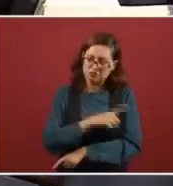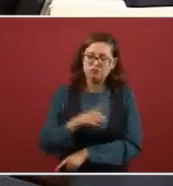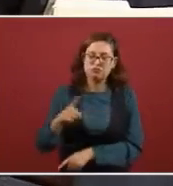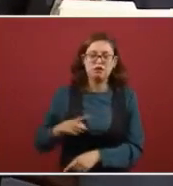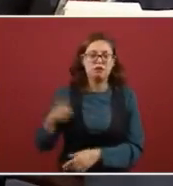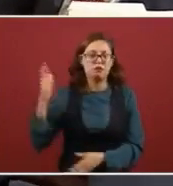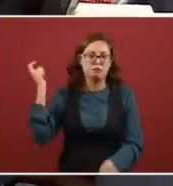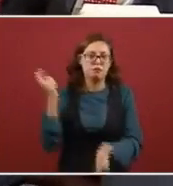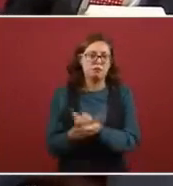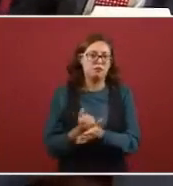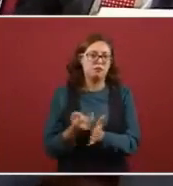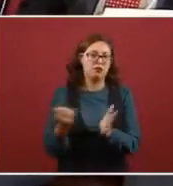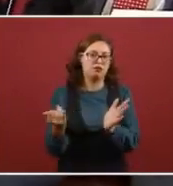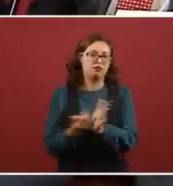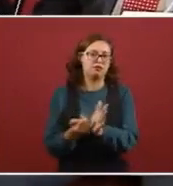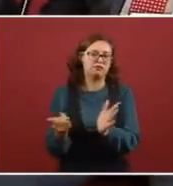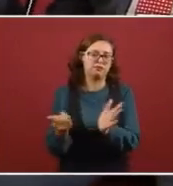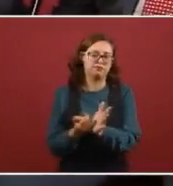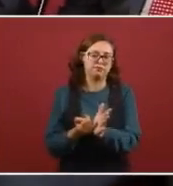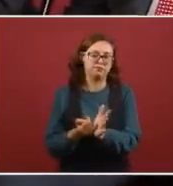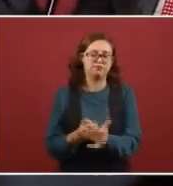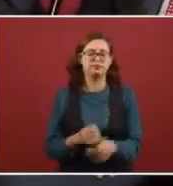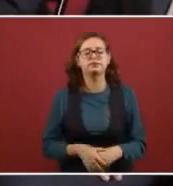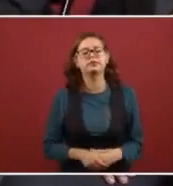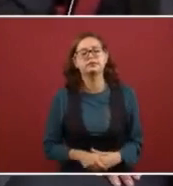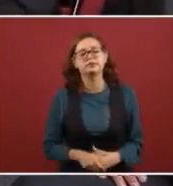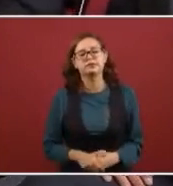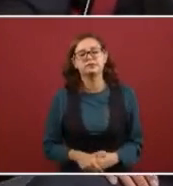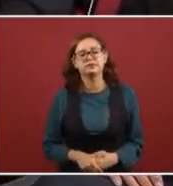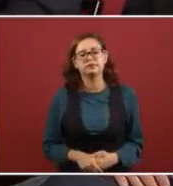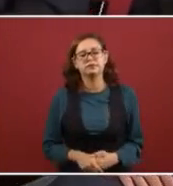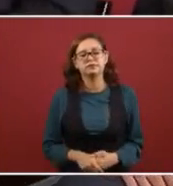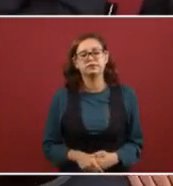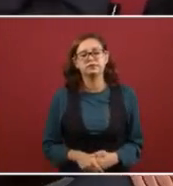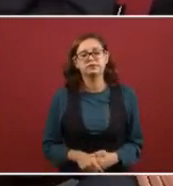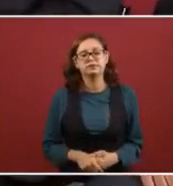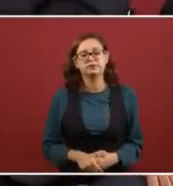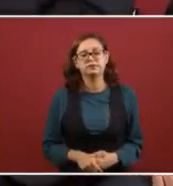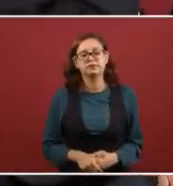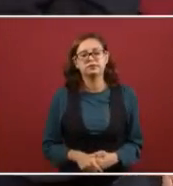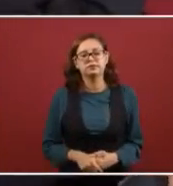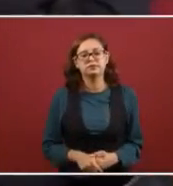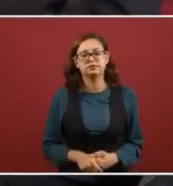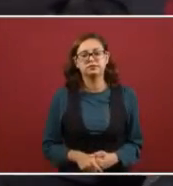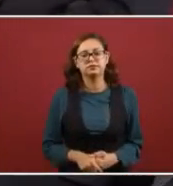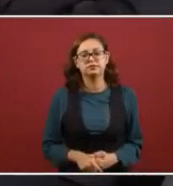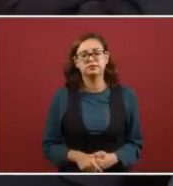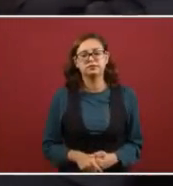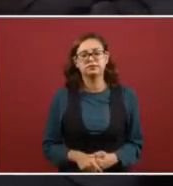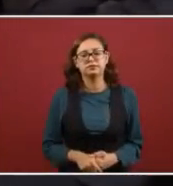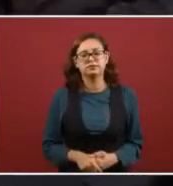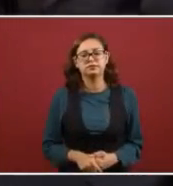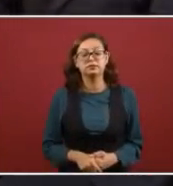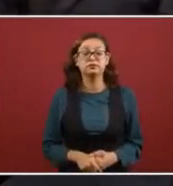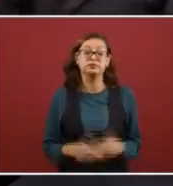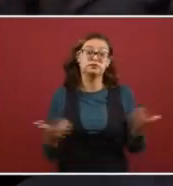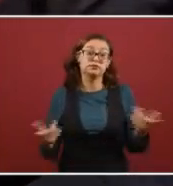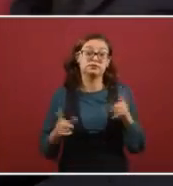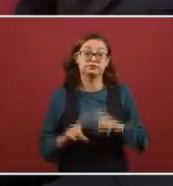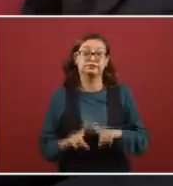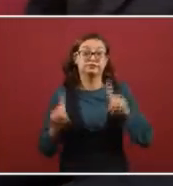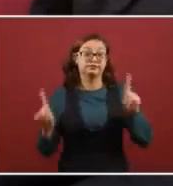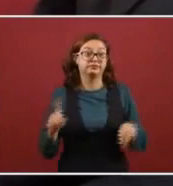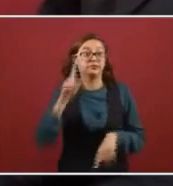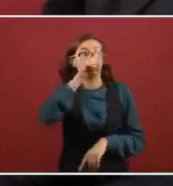made sure that they paid taxes, these mining companies. Not the same, not like what they